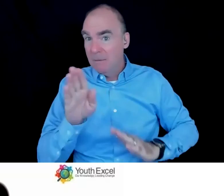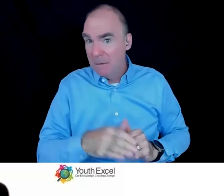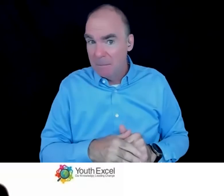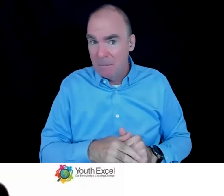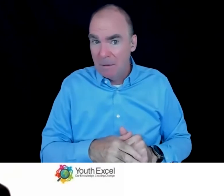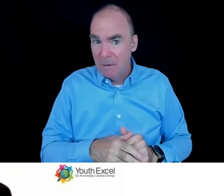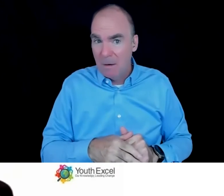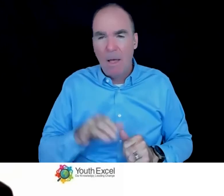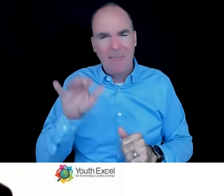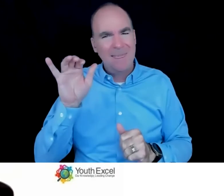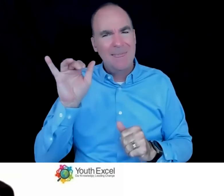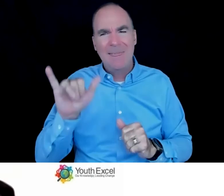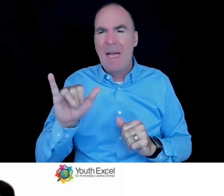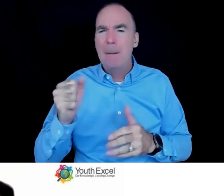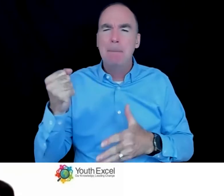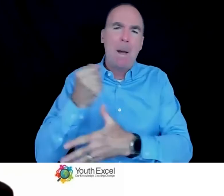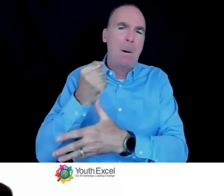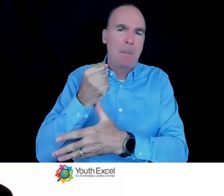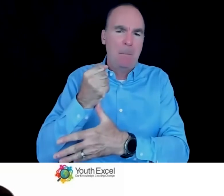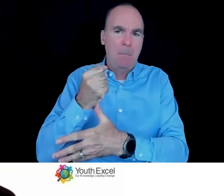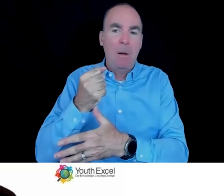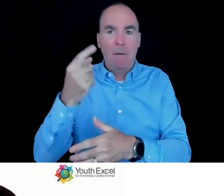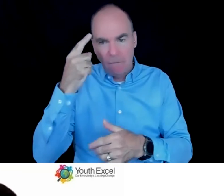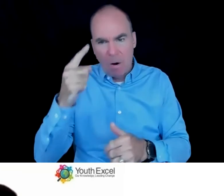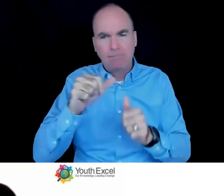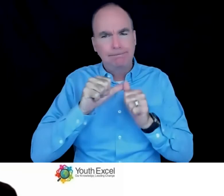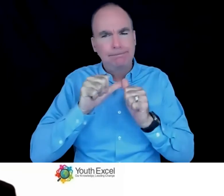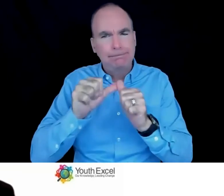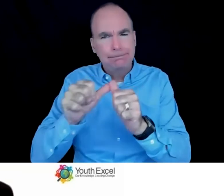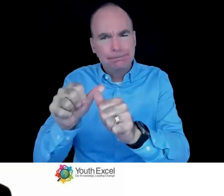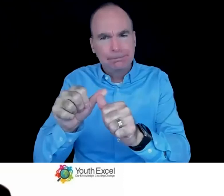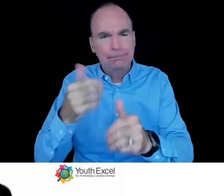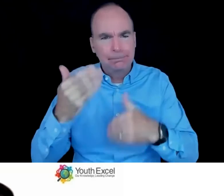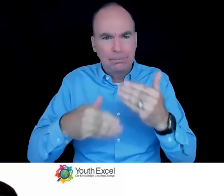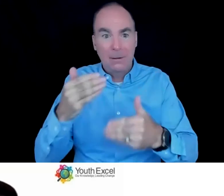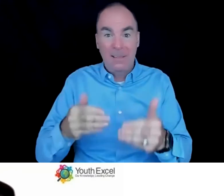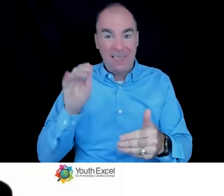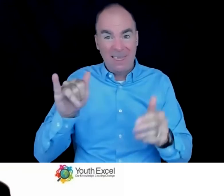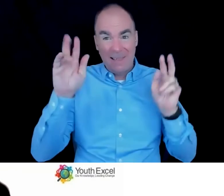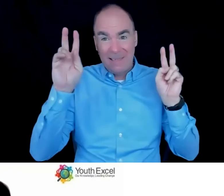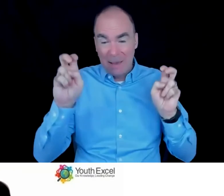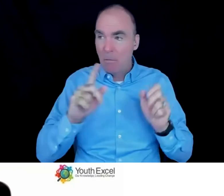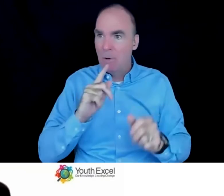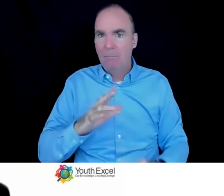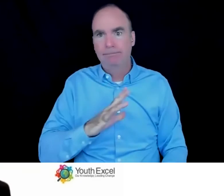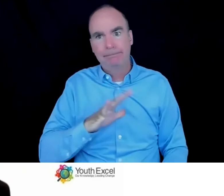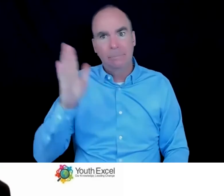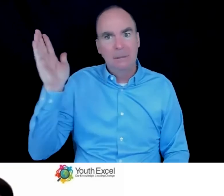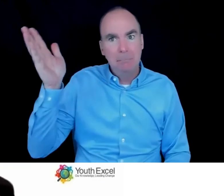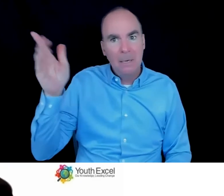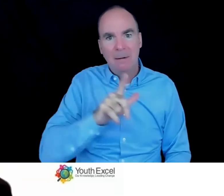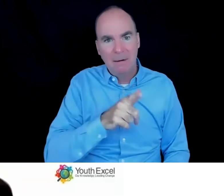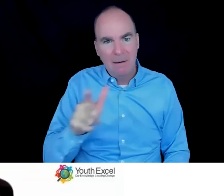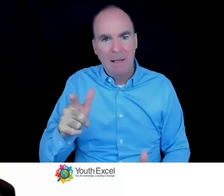a centerpiece for intergenerational solidarity. And so in line with that theme, we've had so many great speakers today, and I want to start off